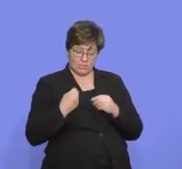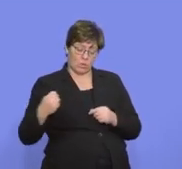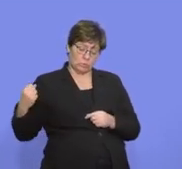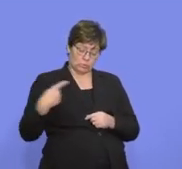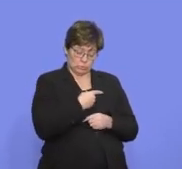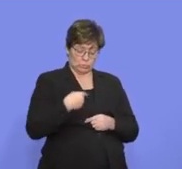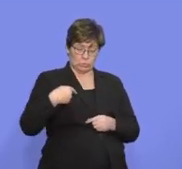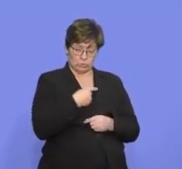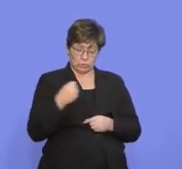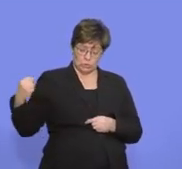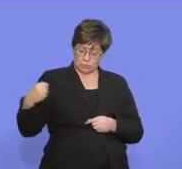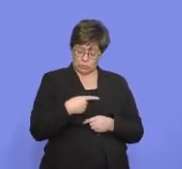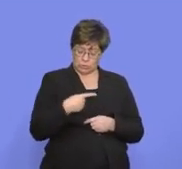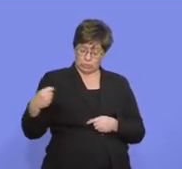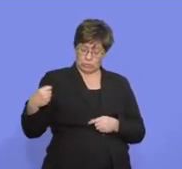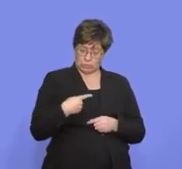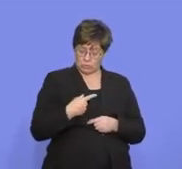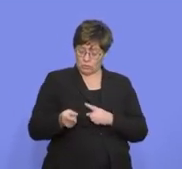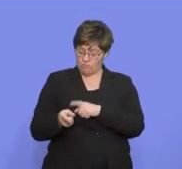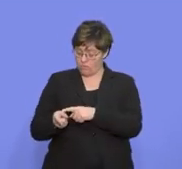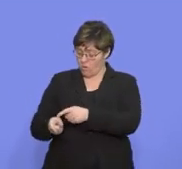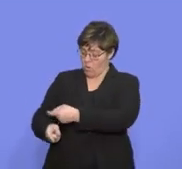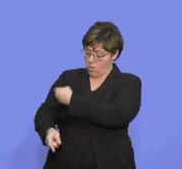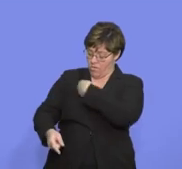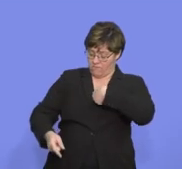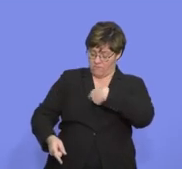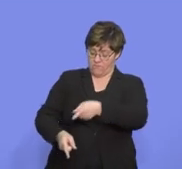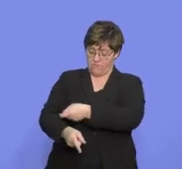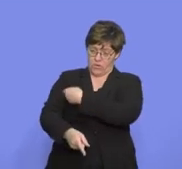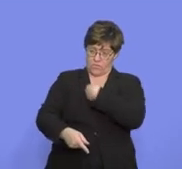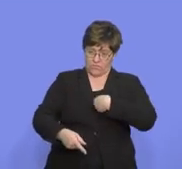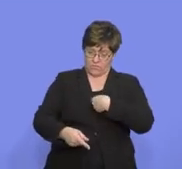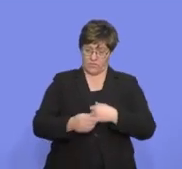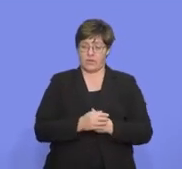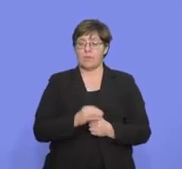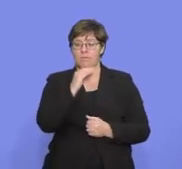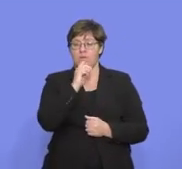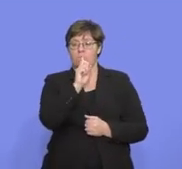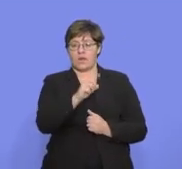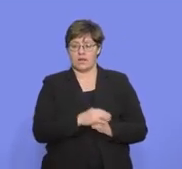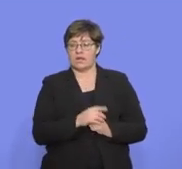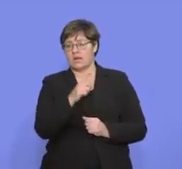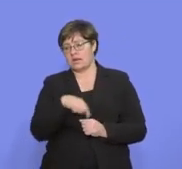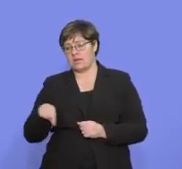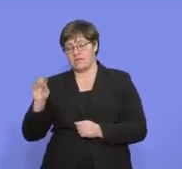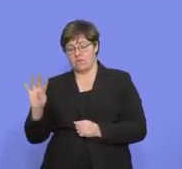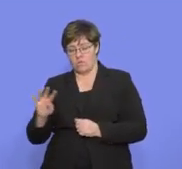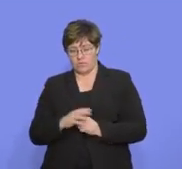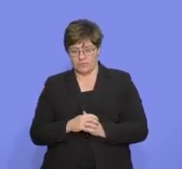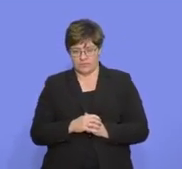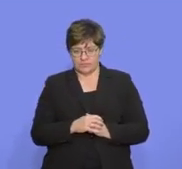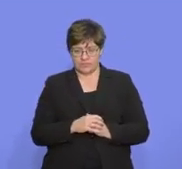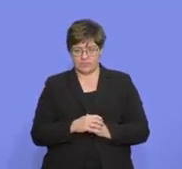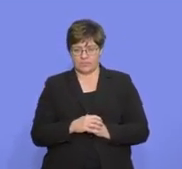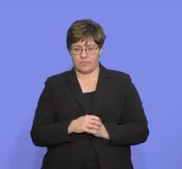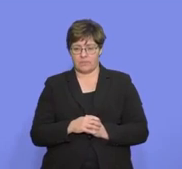central nervous system. Remember, receptor to central nervous system. That will be number 1 and number 4, the googly